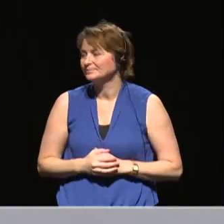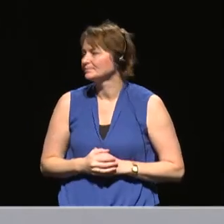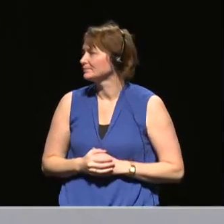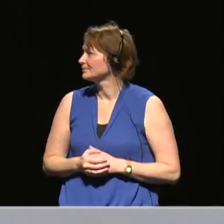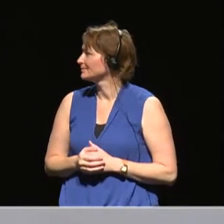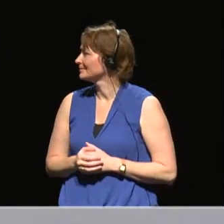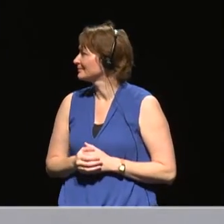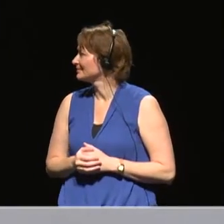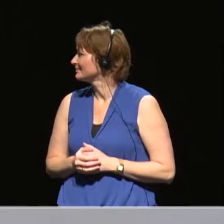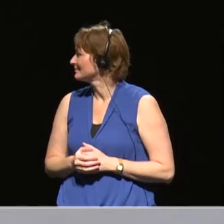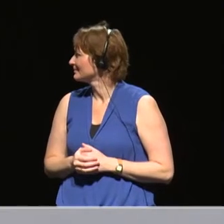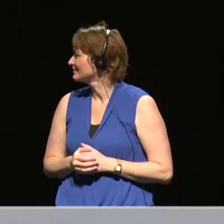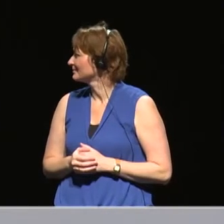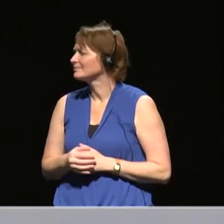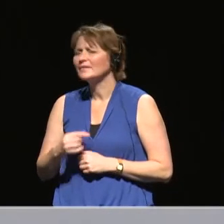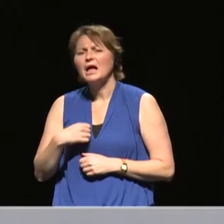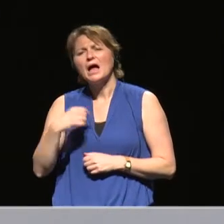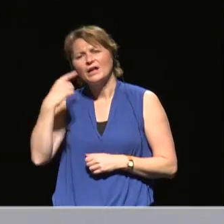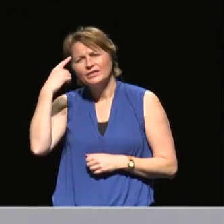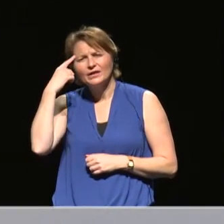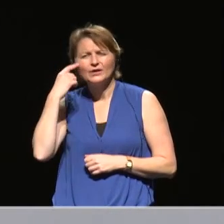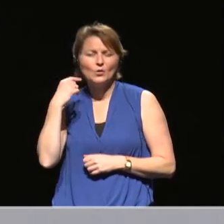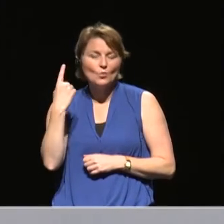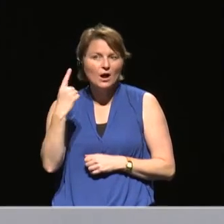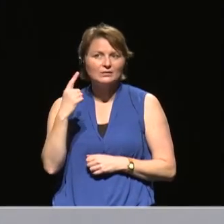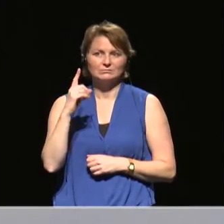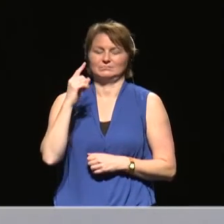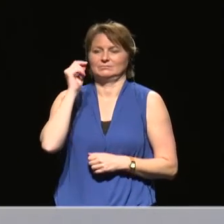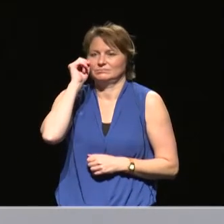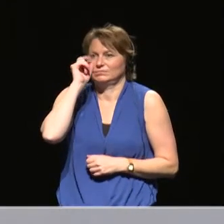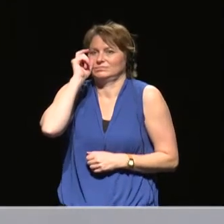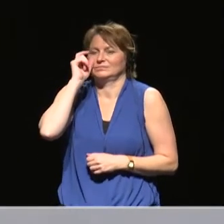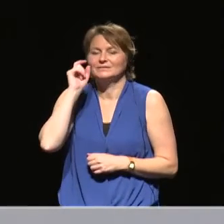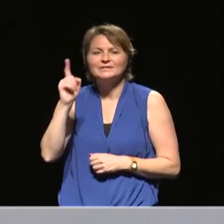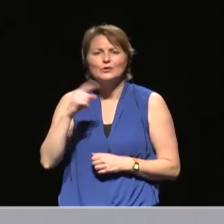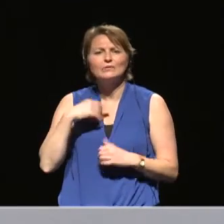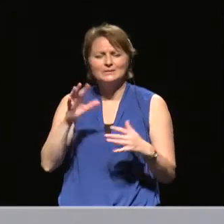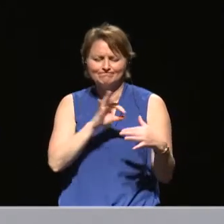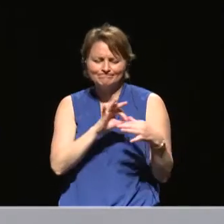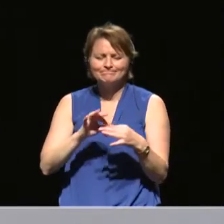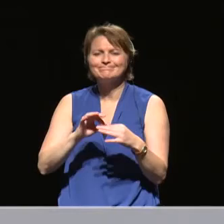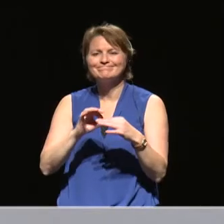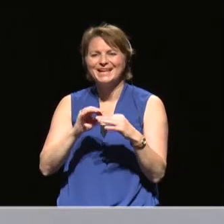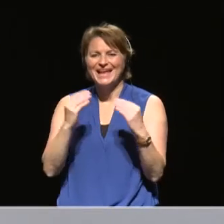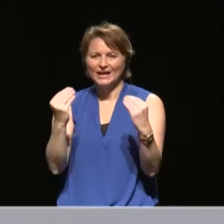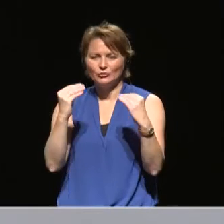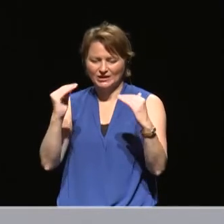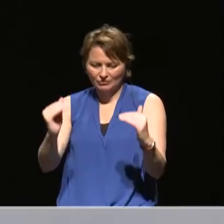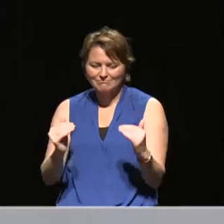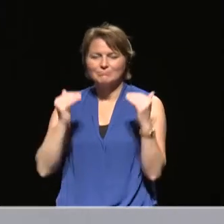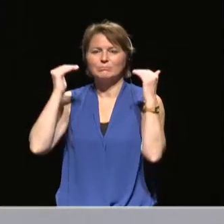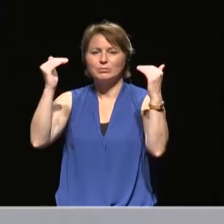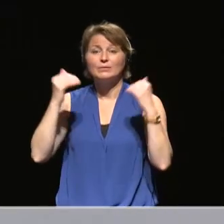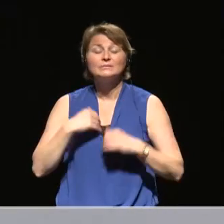I mean, I think certainly one of the things that really pricked my attention was around higher education. And I think one of the big tragedies in